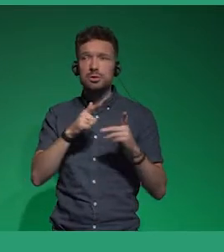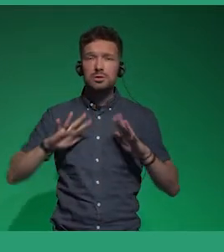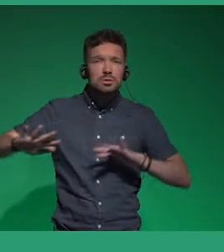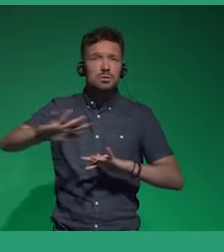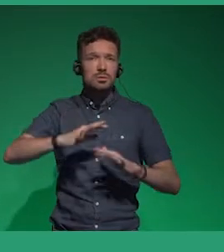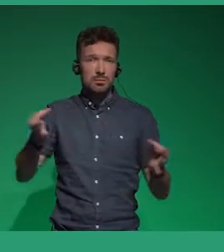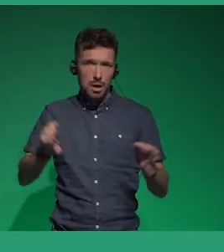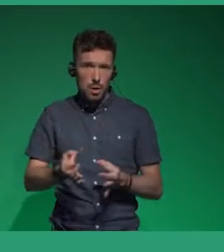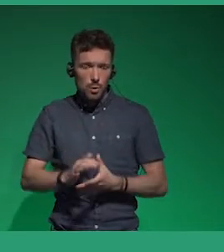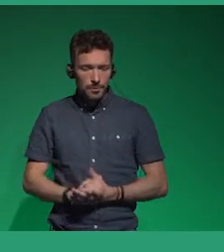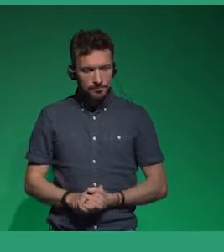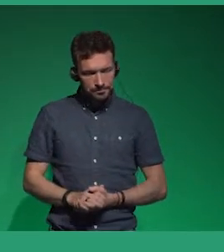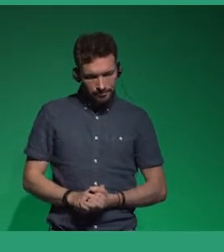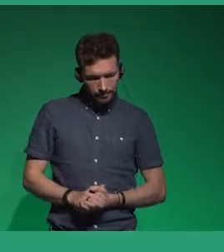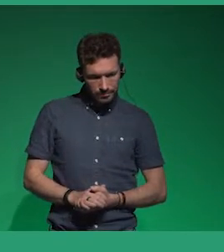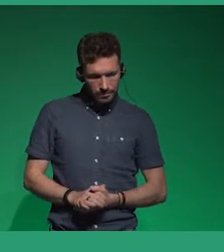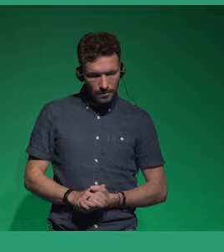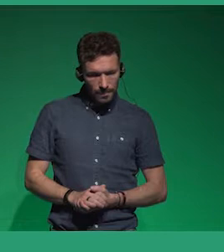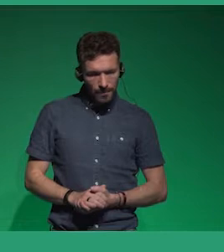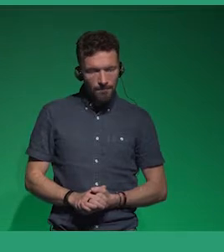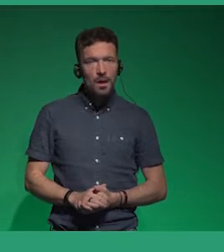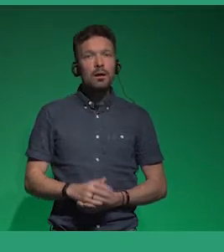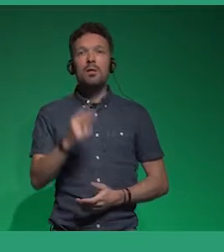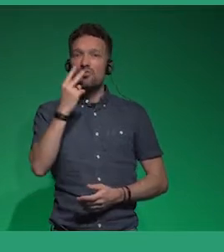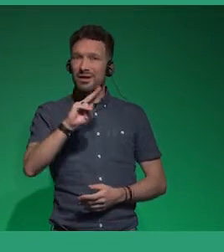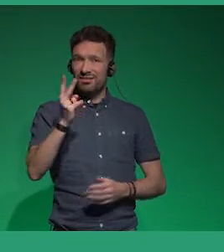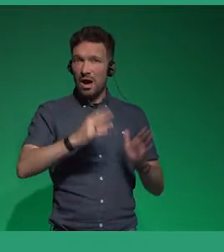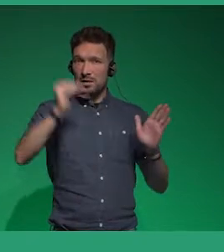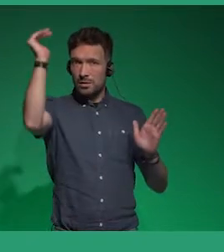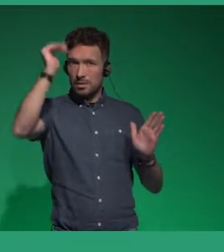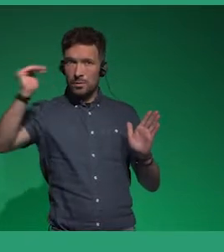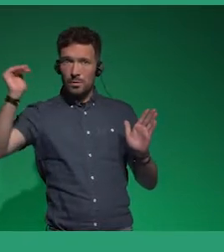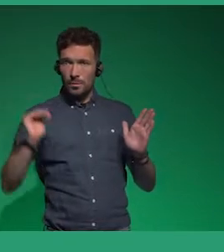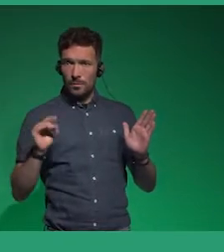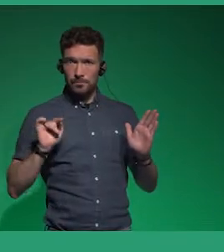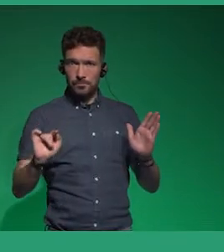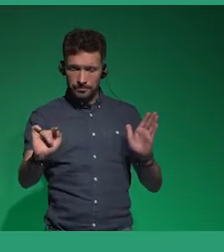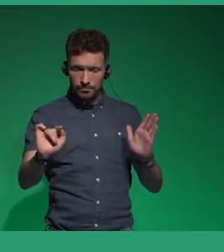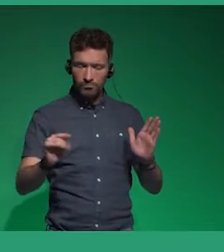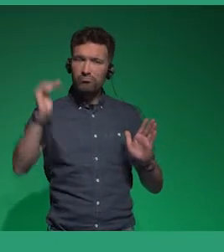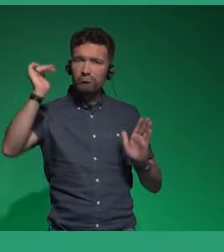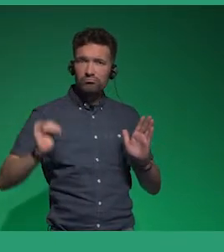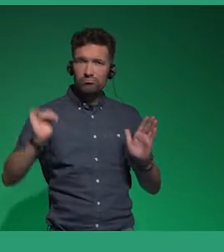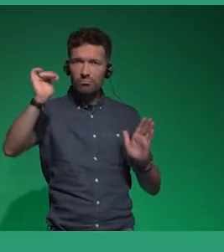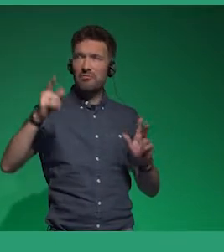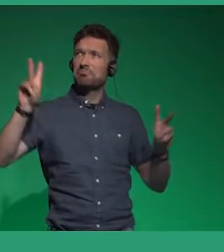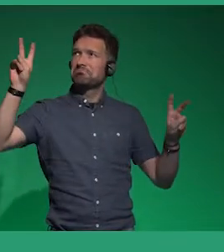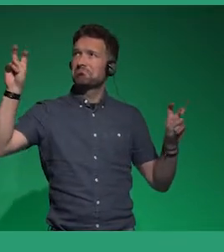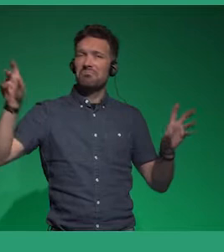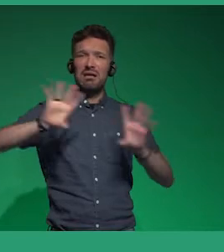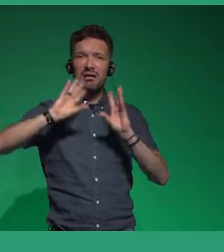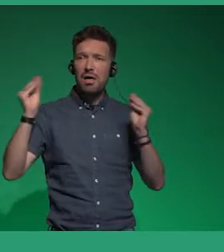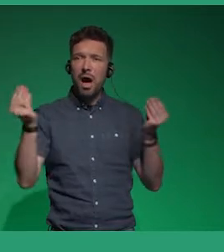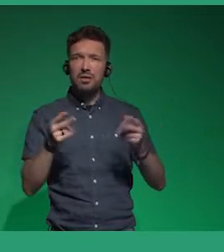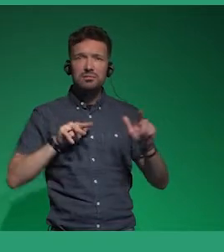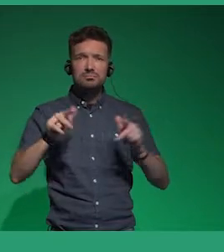species. They occur inside of the forest, but also in the agricultural landscape. And again, there's an option here,